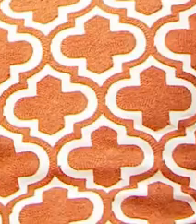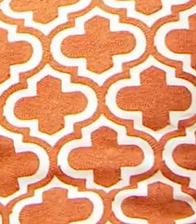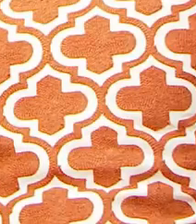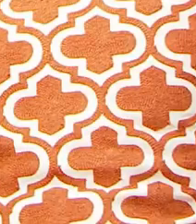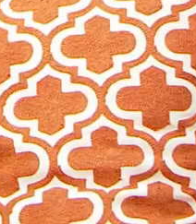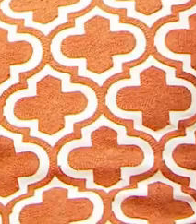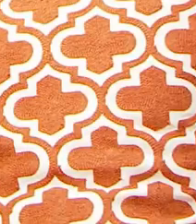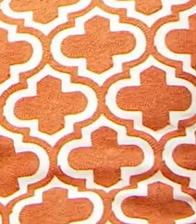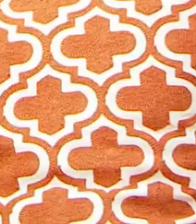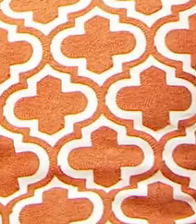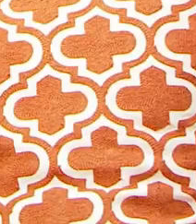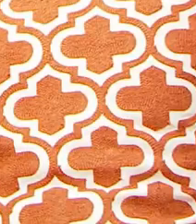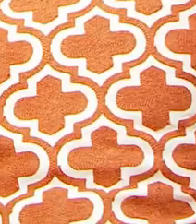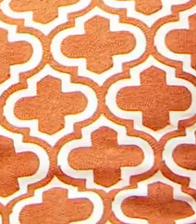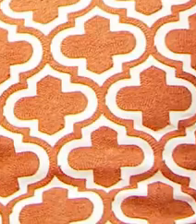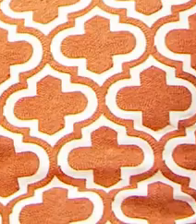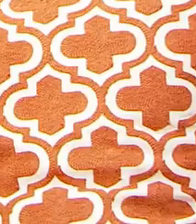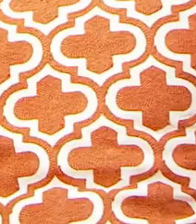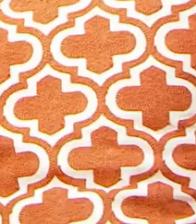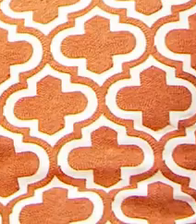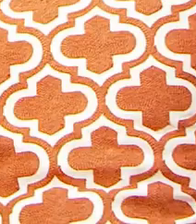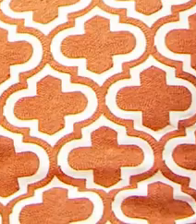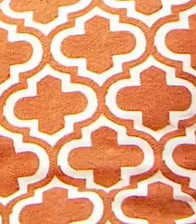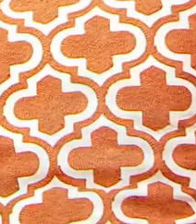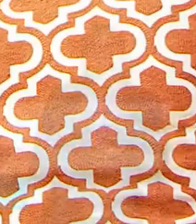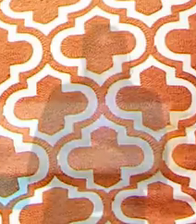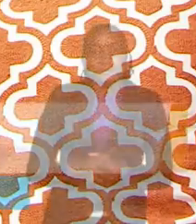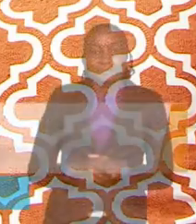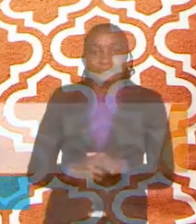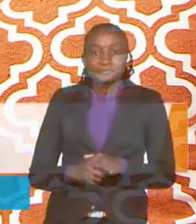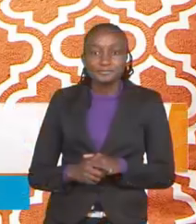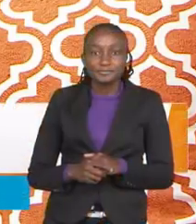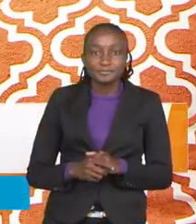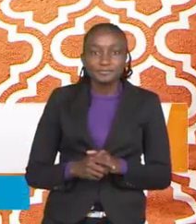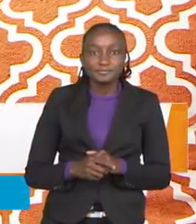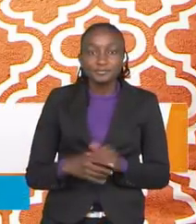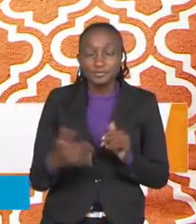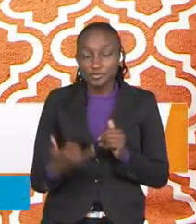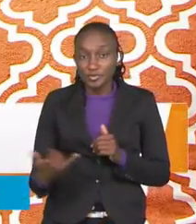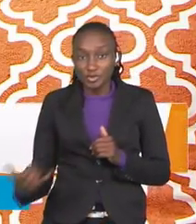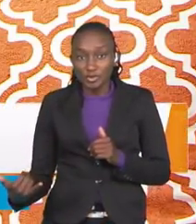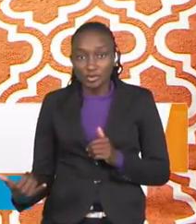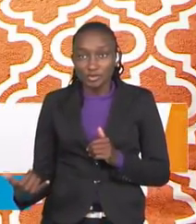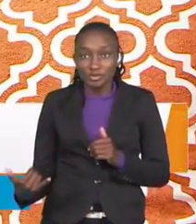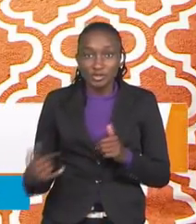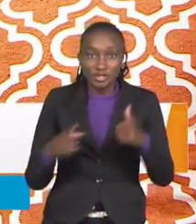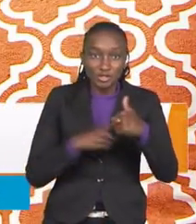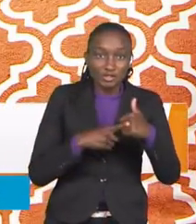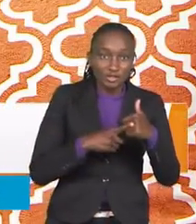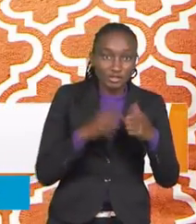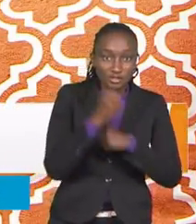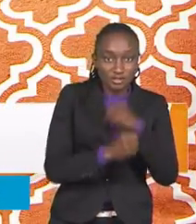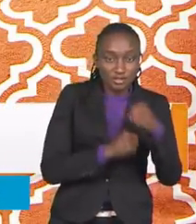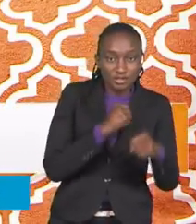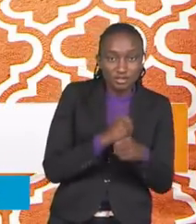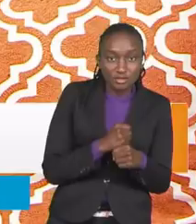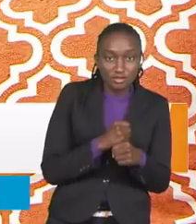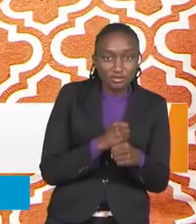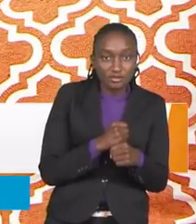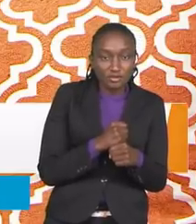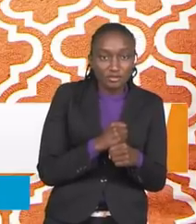we feel the plight of these small children who are as young as 6 years old.